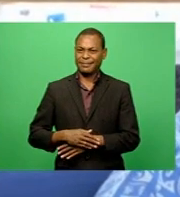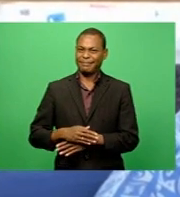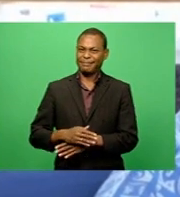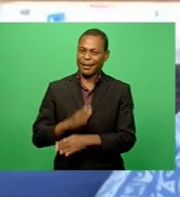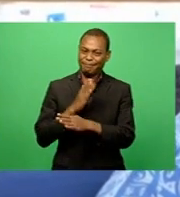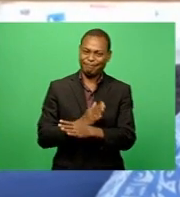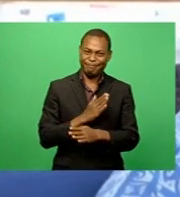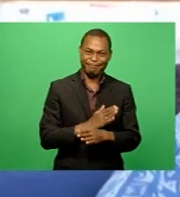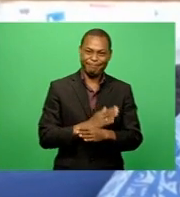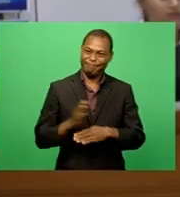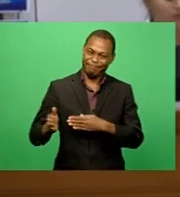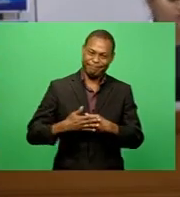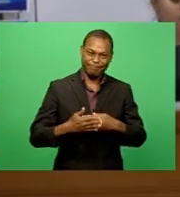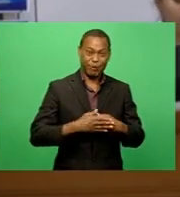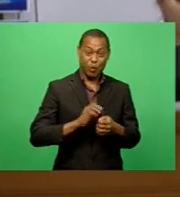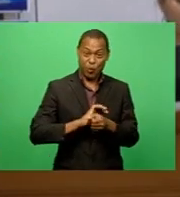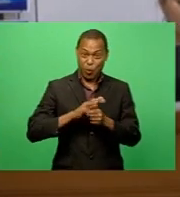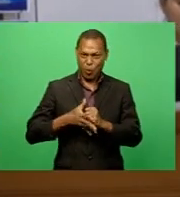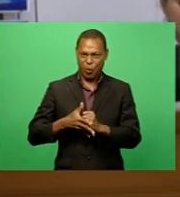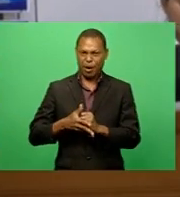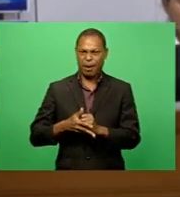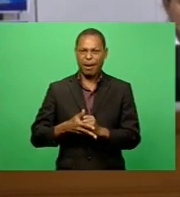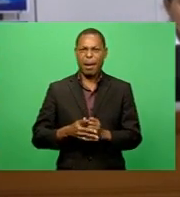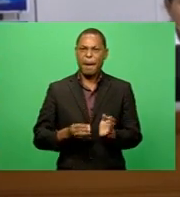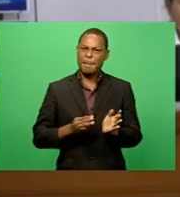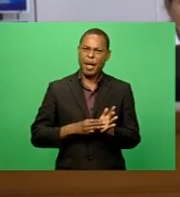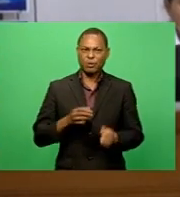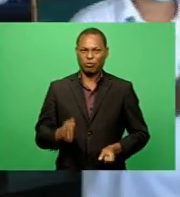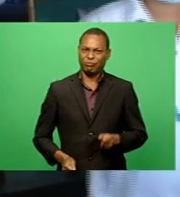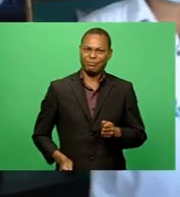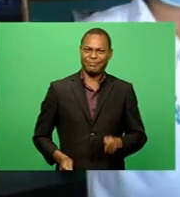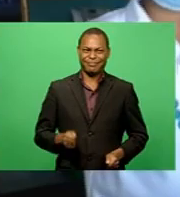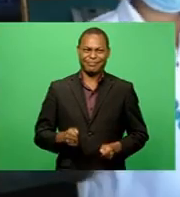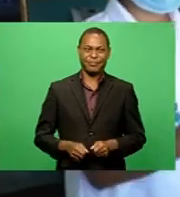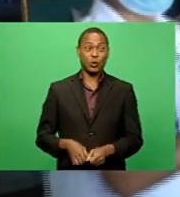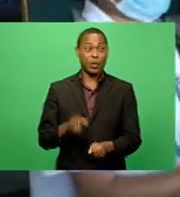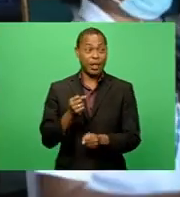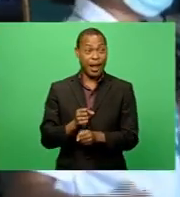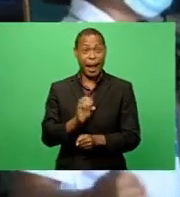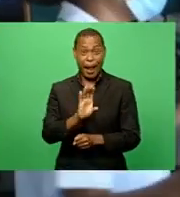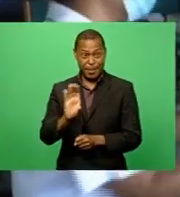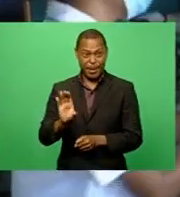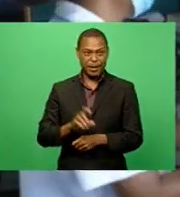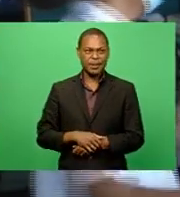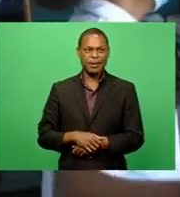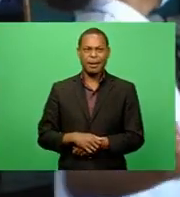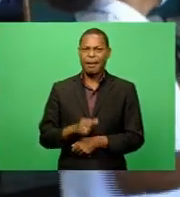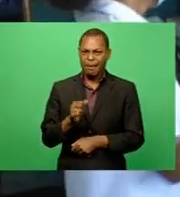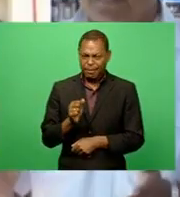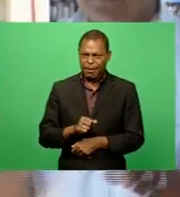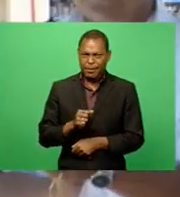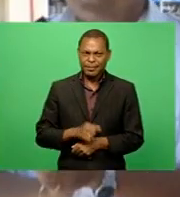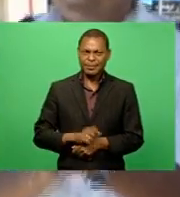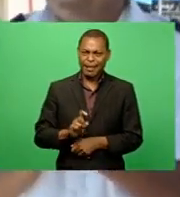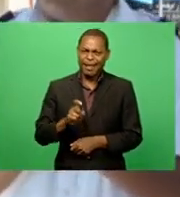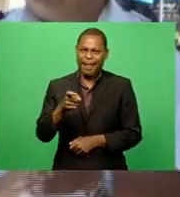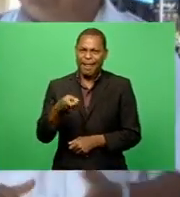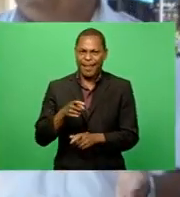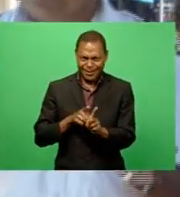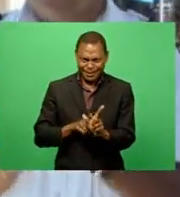coronavirus from March. Captain Cook Cruises remains optimistic for next year as they continue to recover